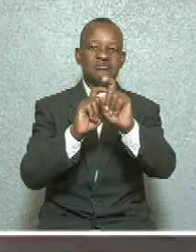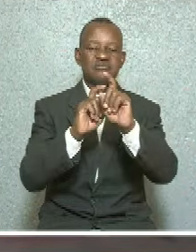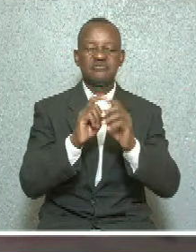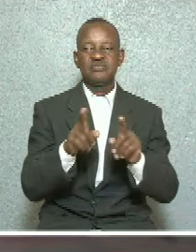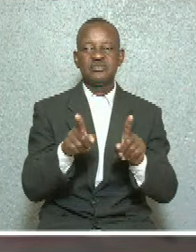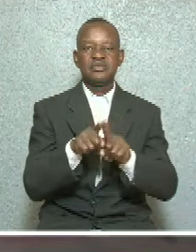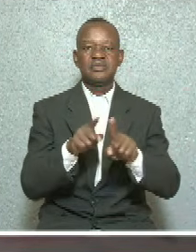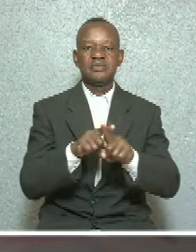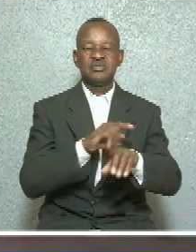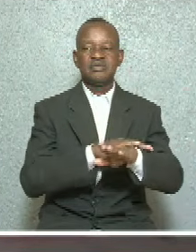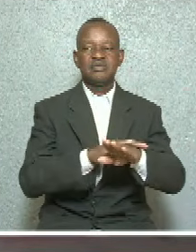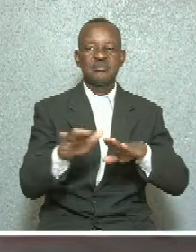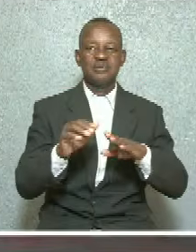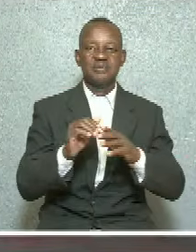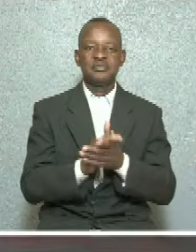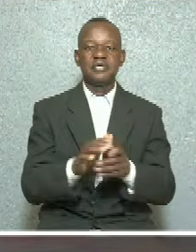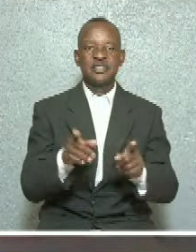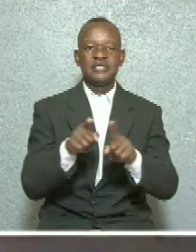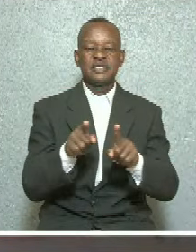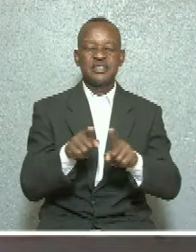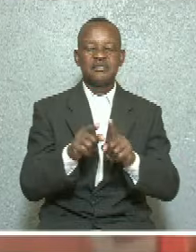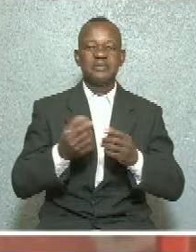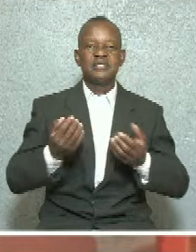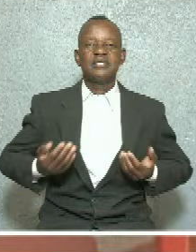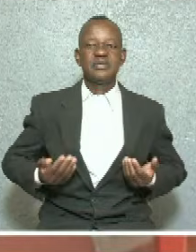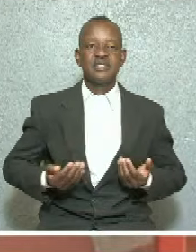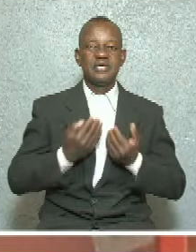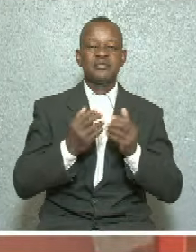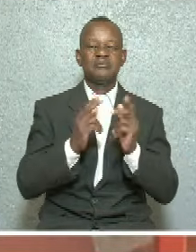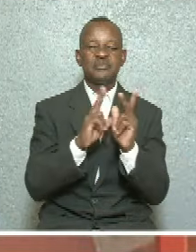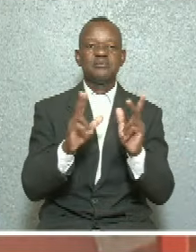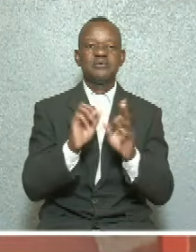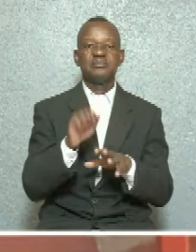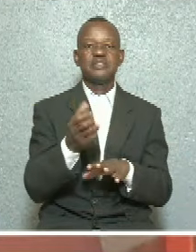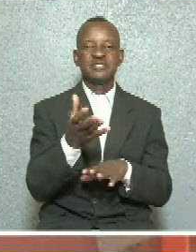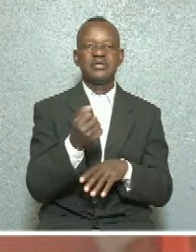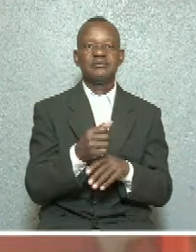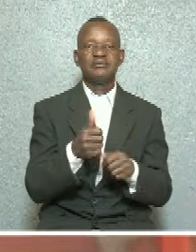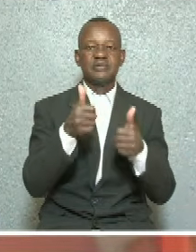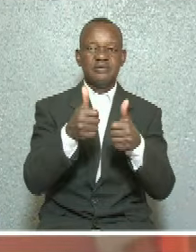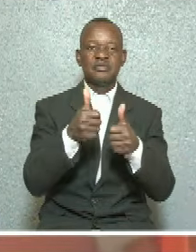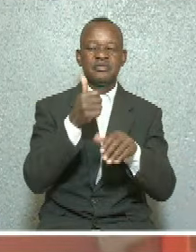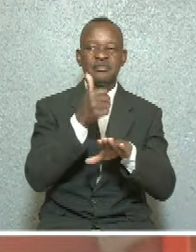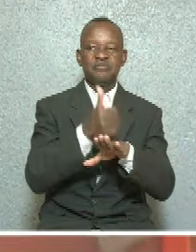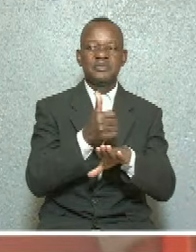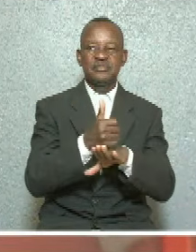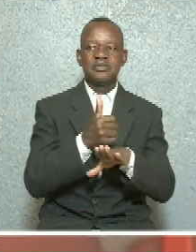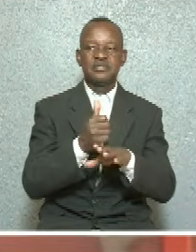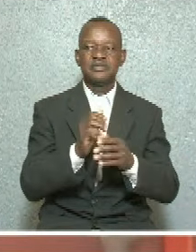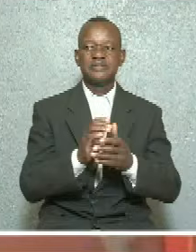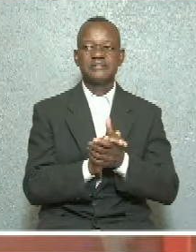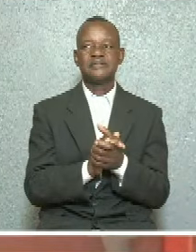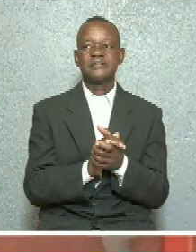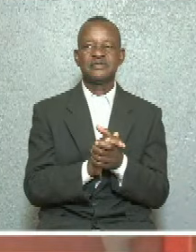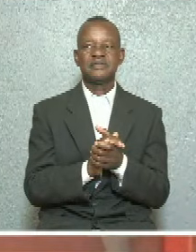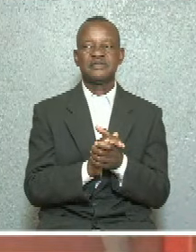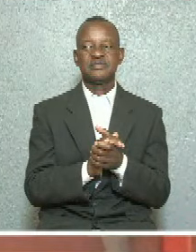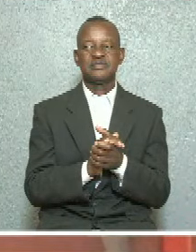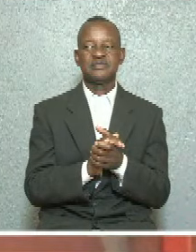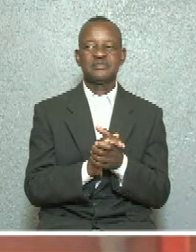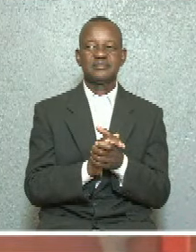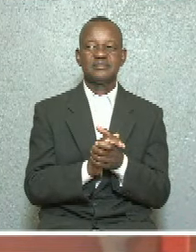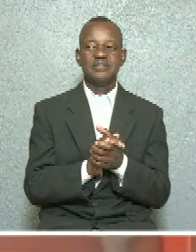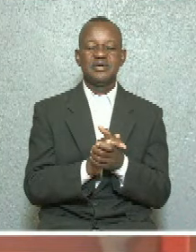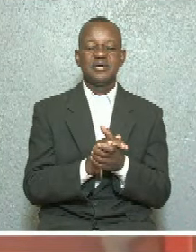an opportunity to be resilient. And I think while we wait for the minister, I would like to give an opportunity to just 2 or 3 pay